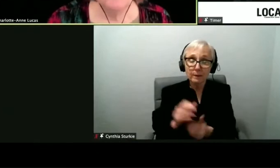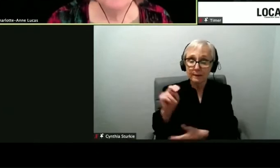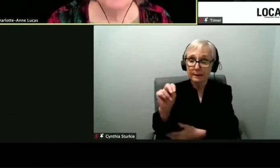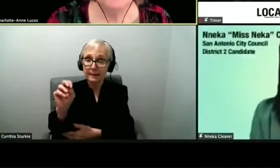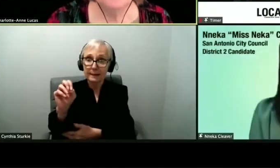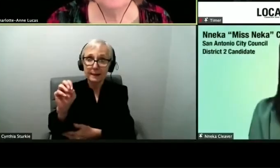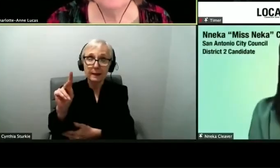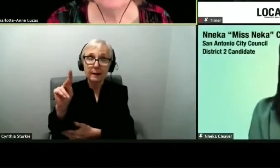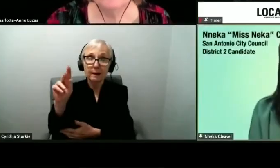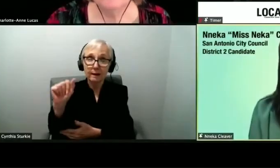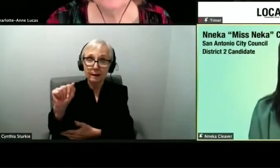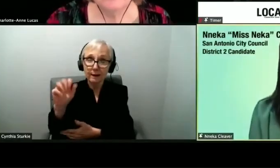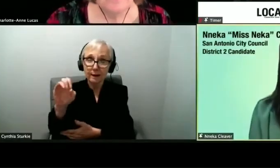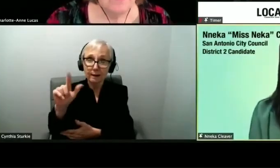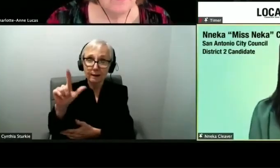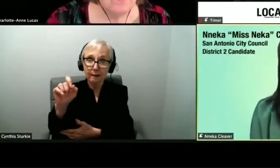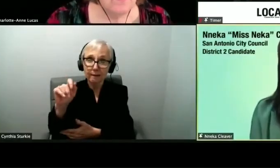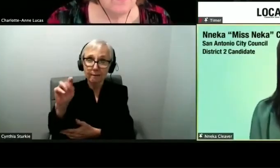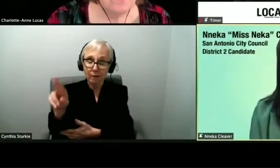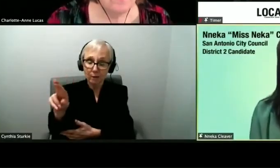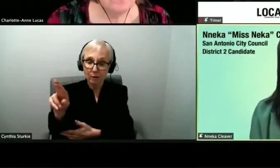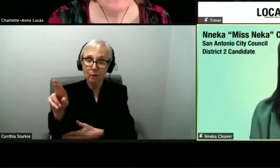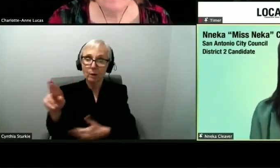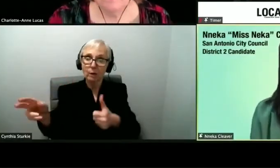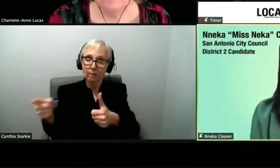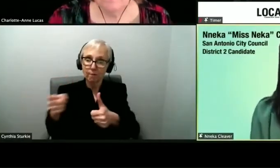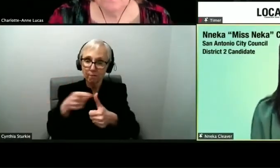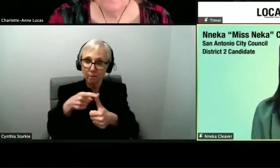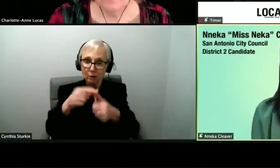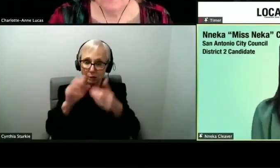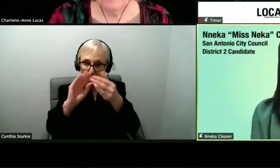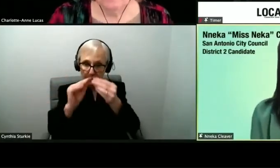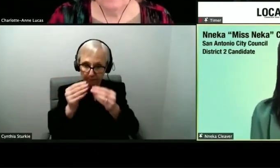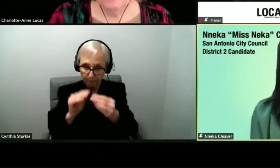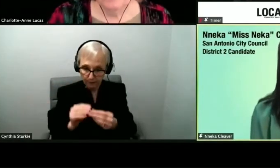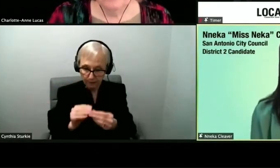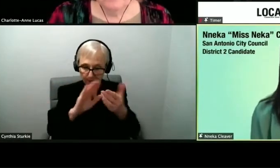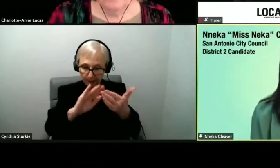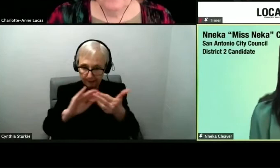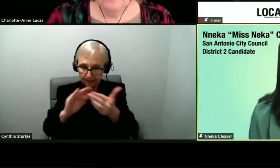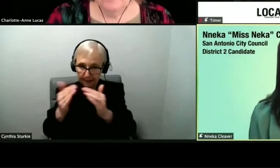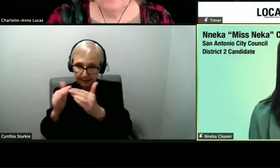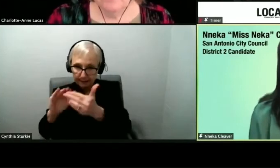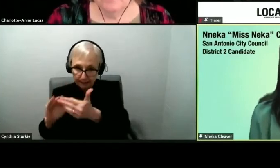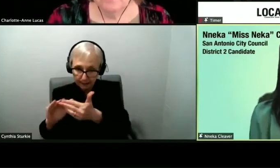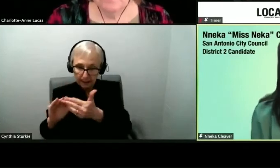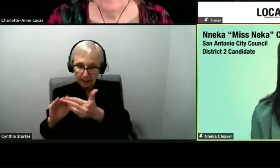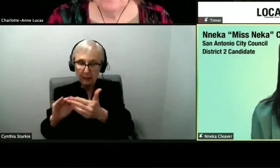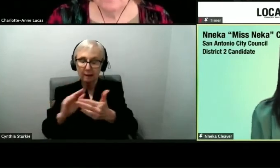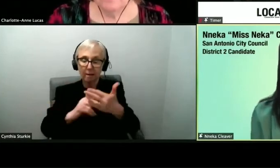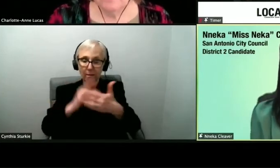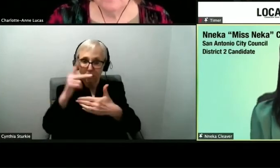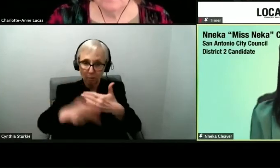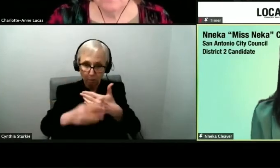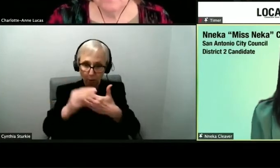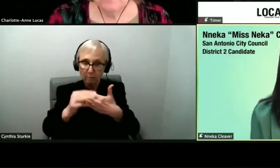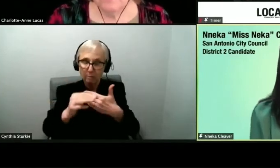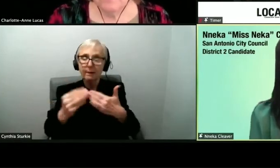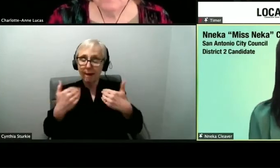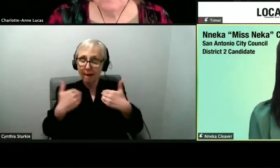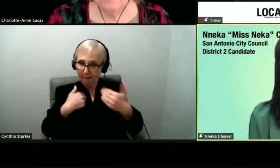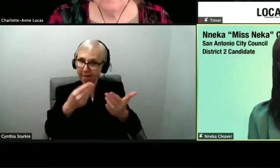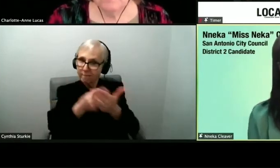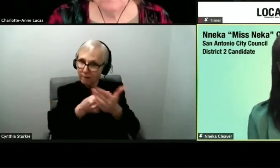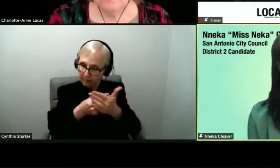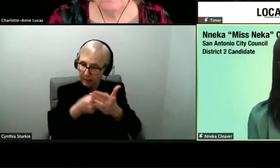Cleaver. All right, so we've got to first figure out where the city stands in the programs that they want to do. They do have money for homeless.